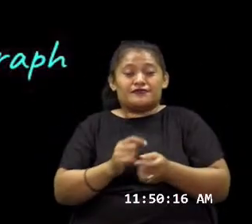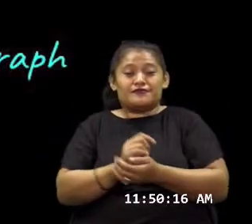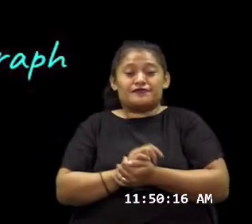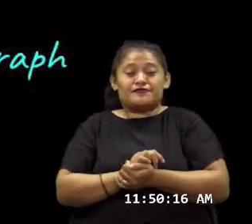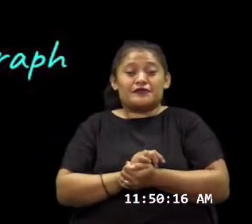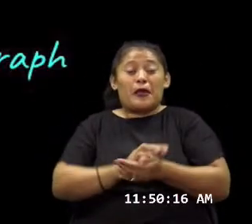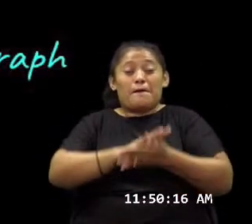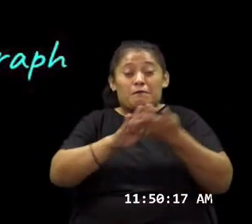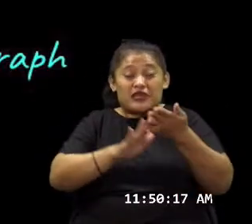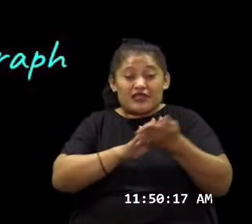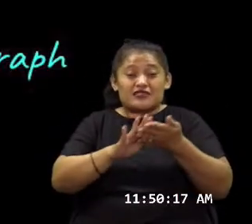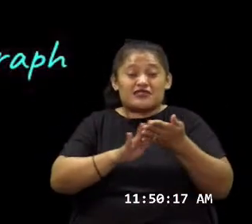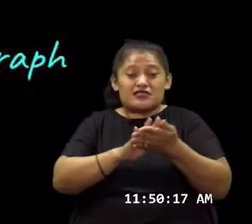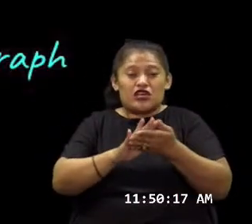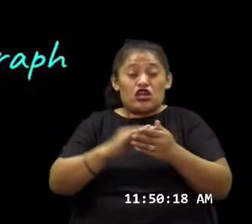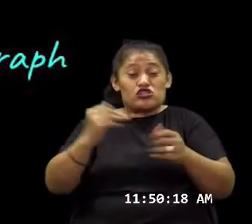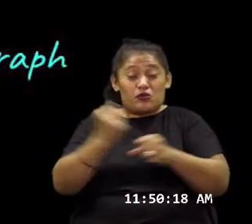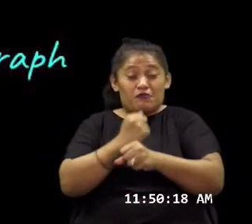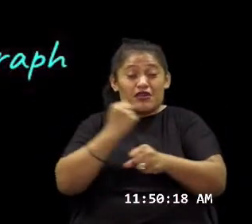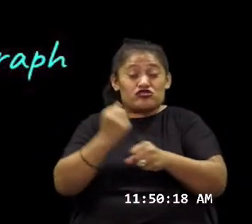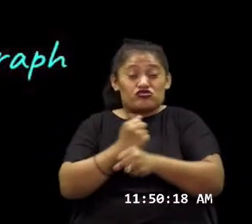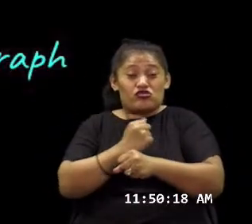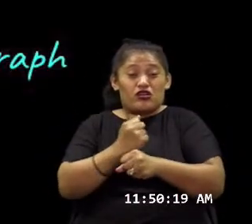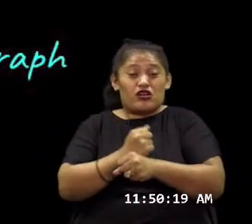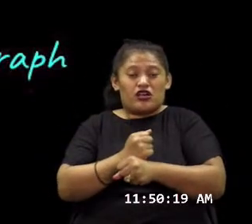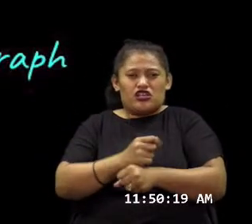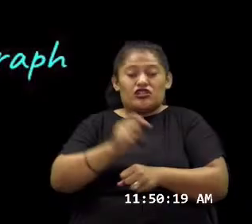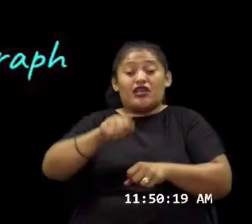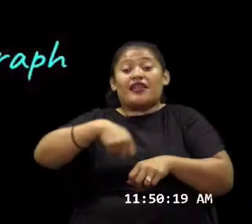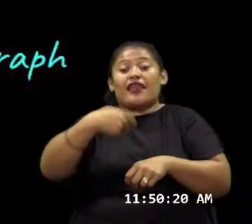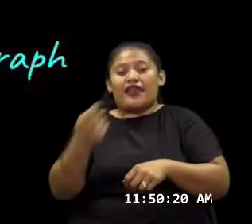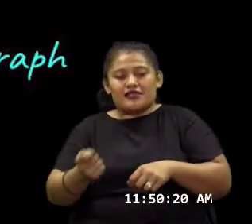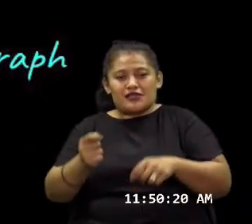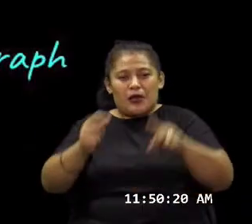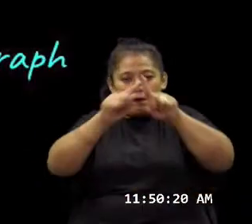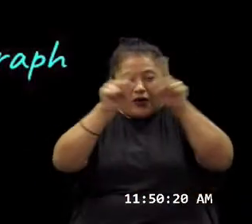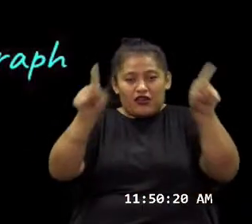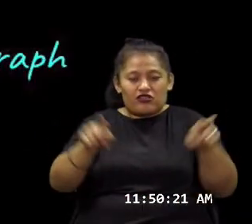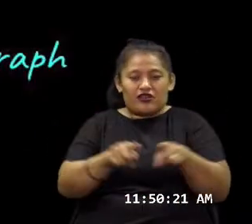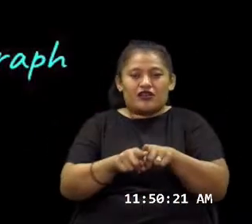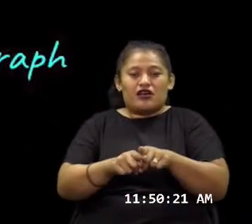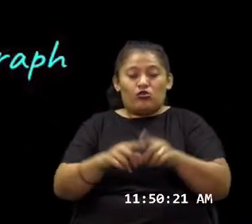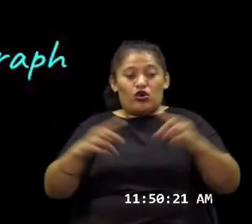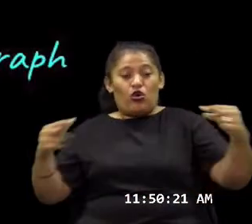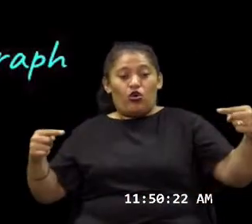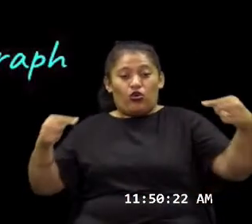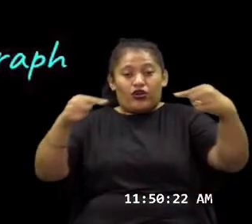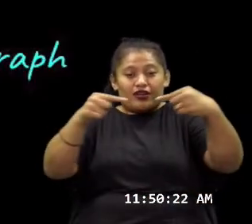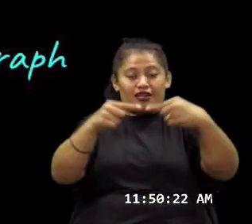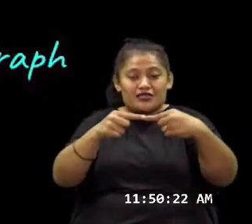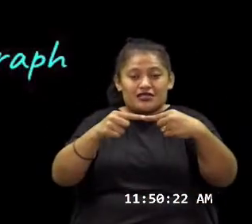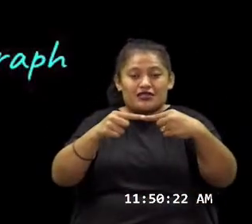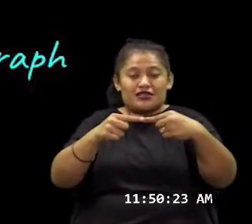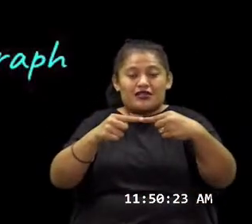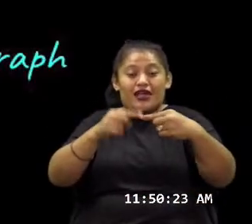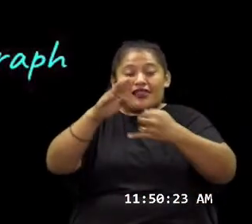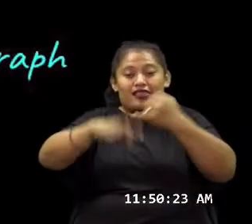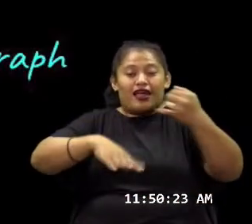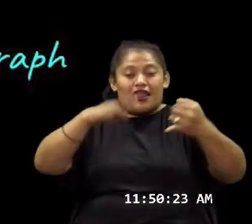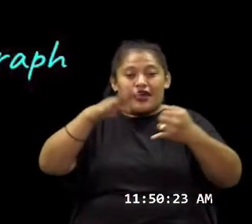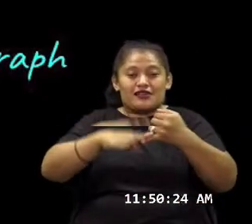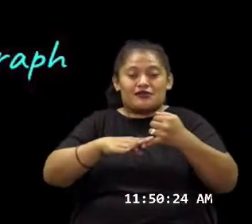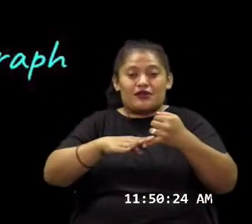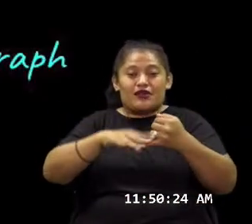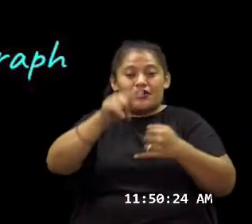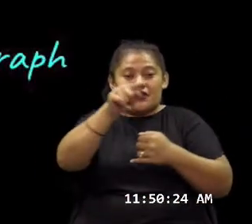Transitioning means to make sure that your next paragraph will be connected to where the last